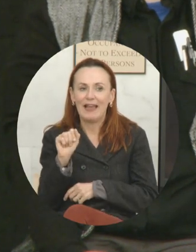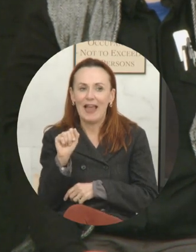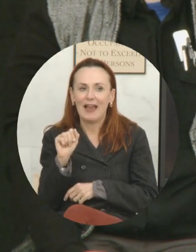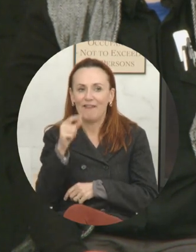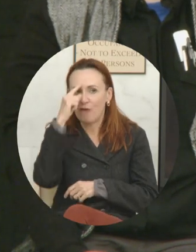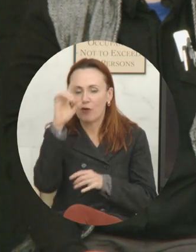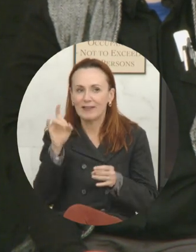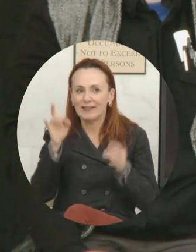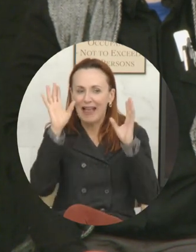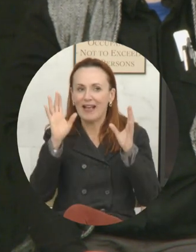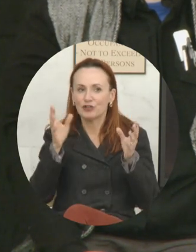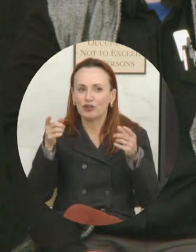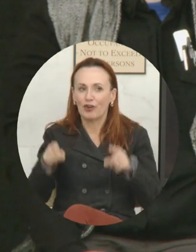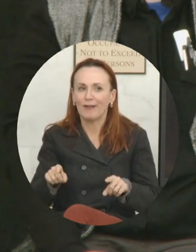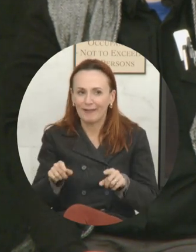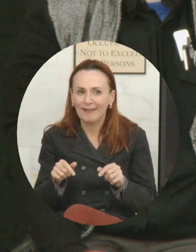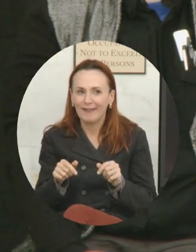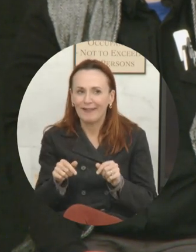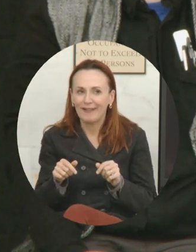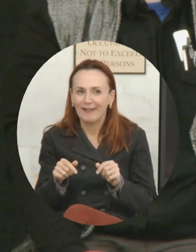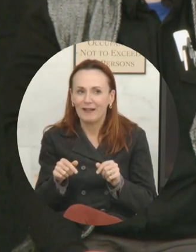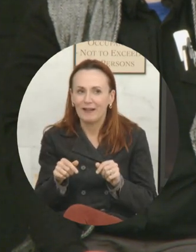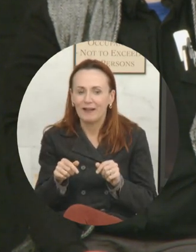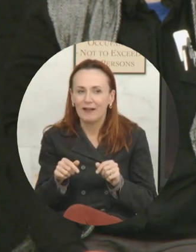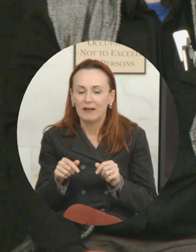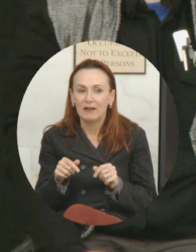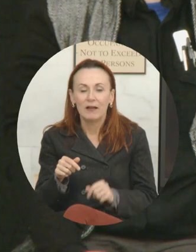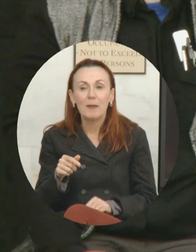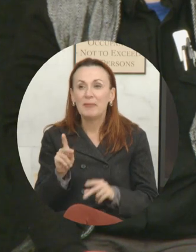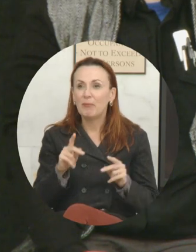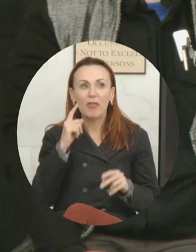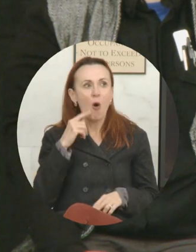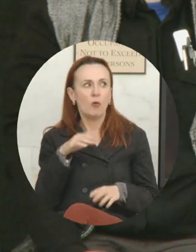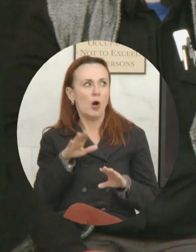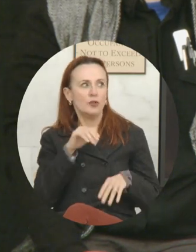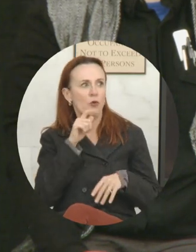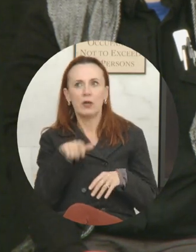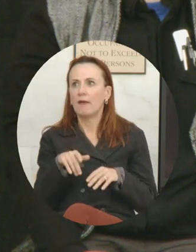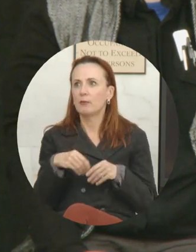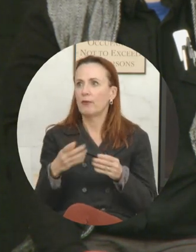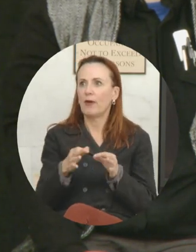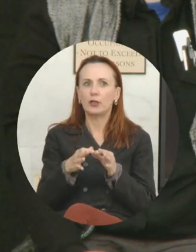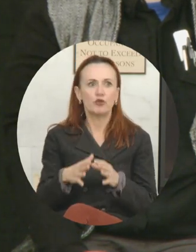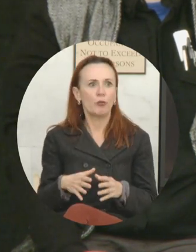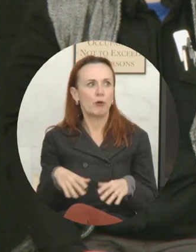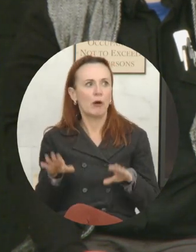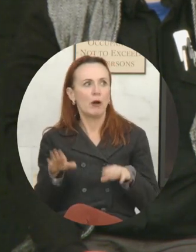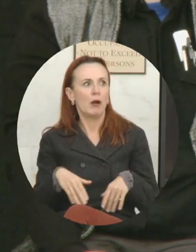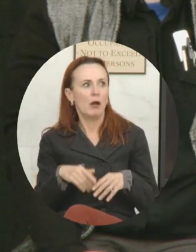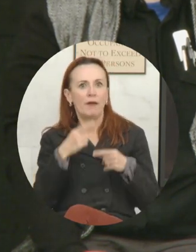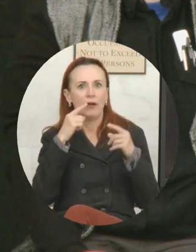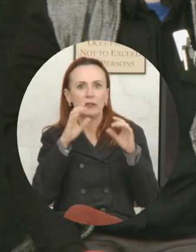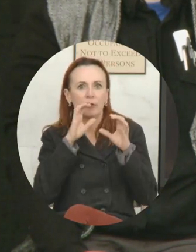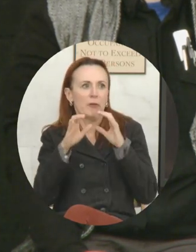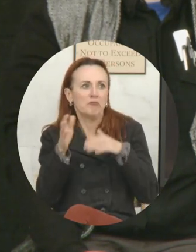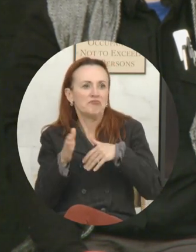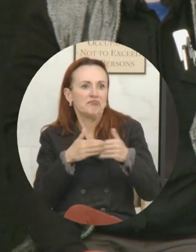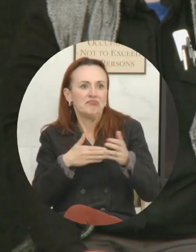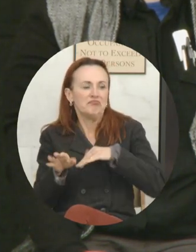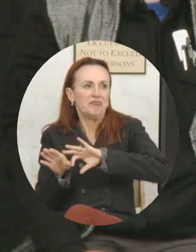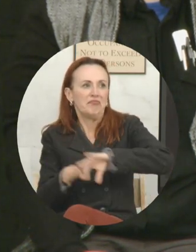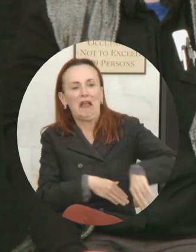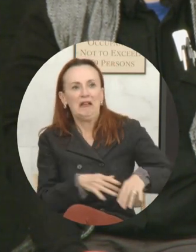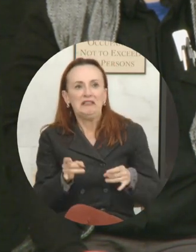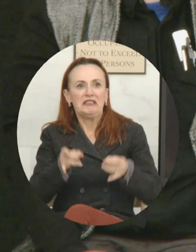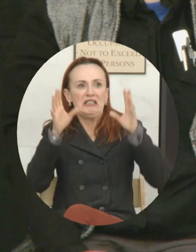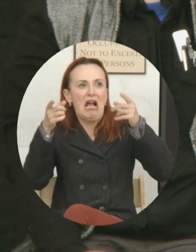Right, so we have this feeling of like, well, we don't have to provide interpreters or effective communication because it's a